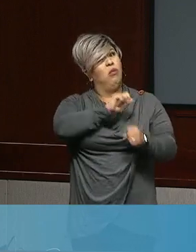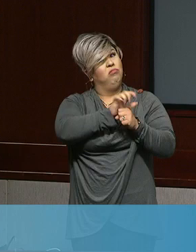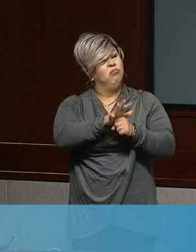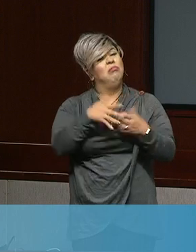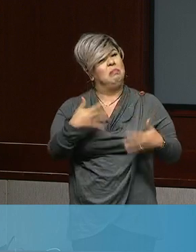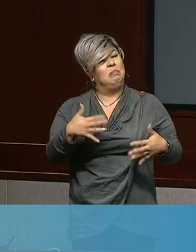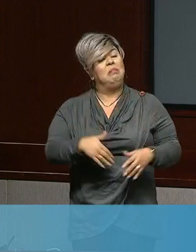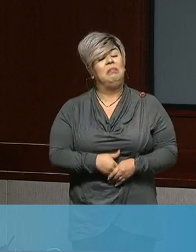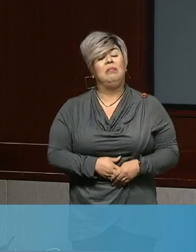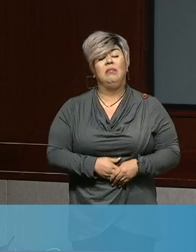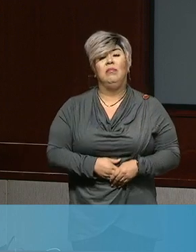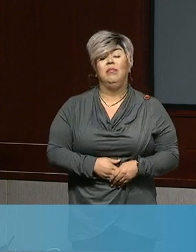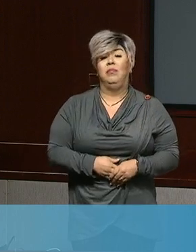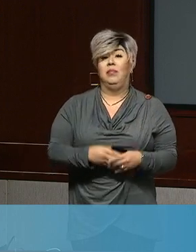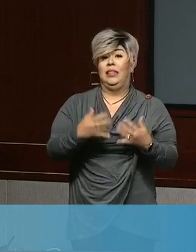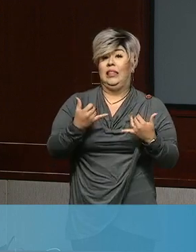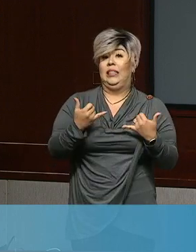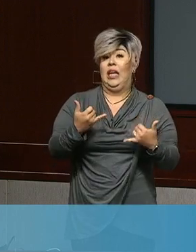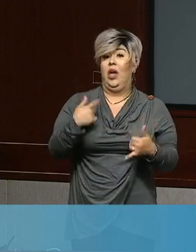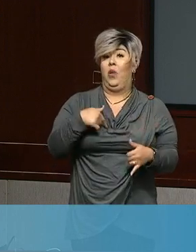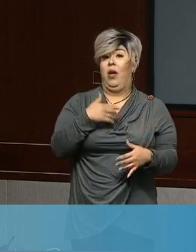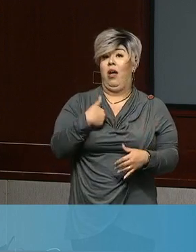date, we've got